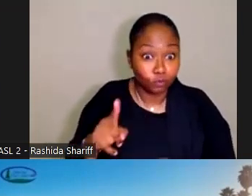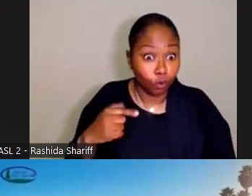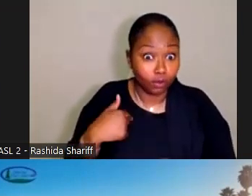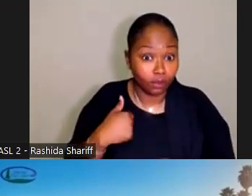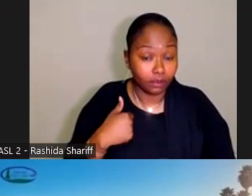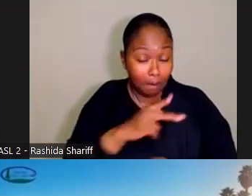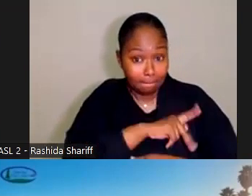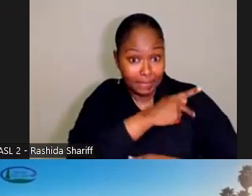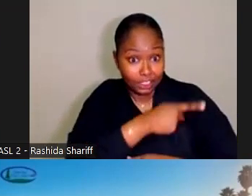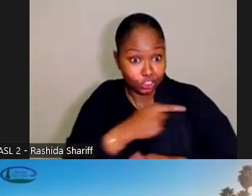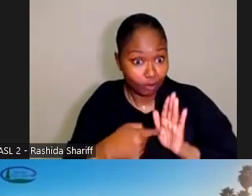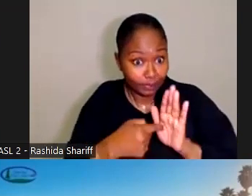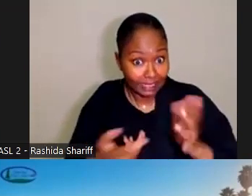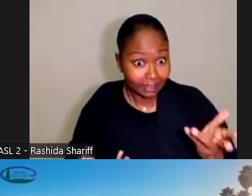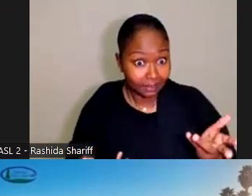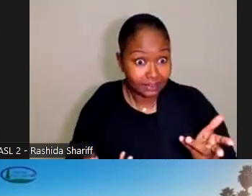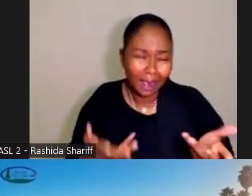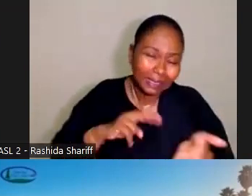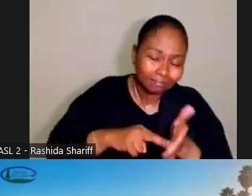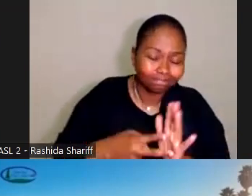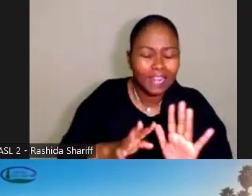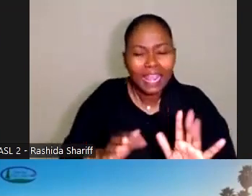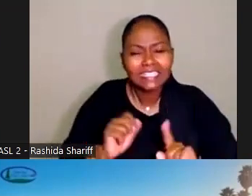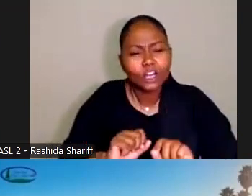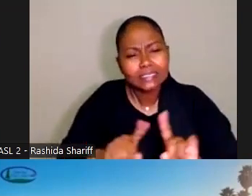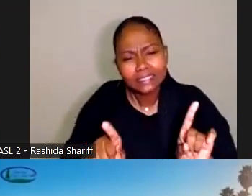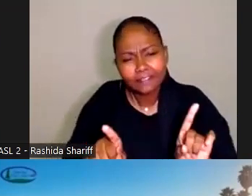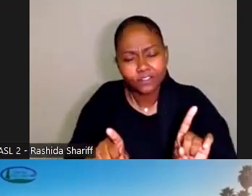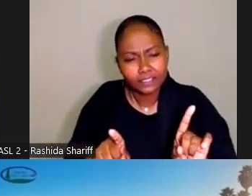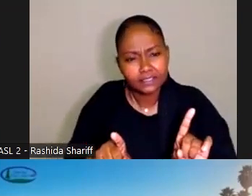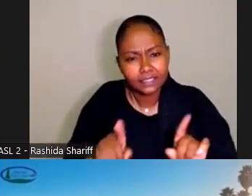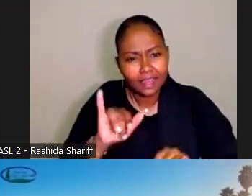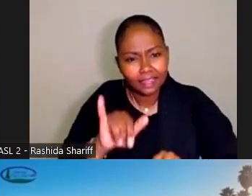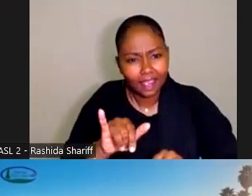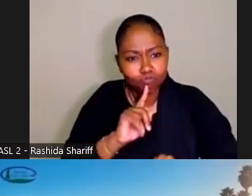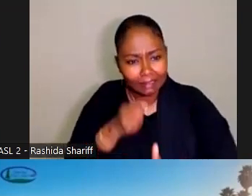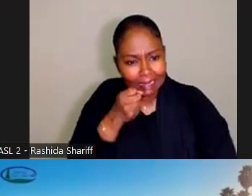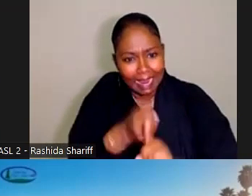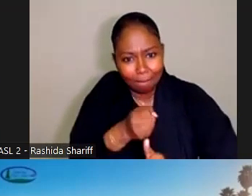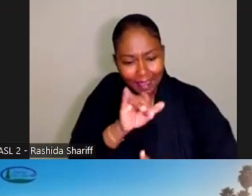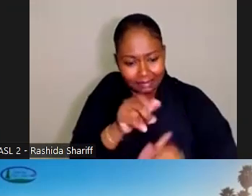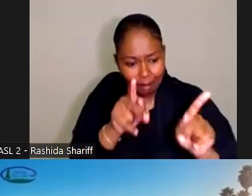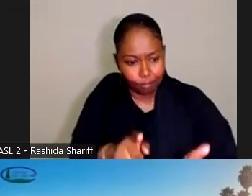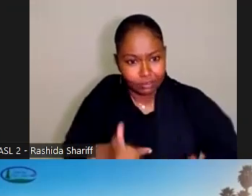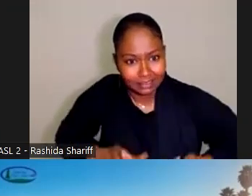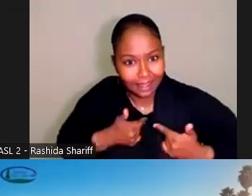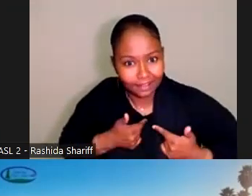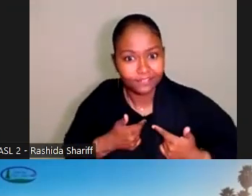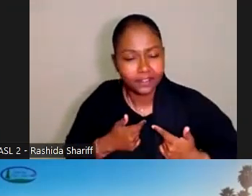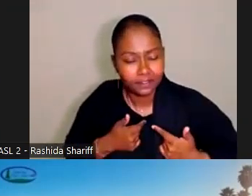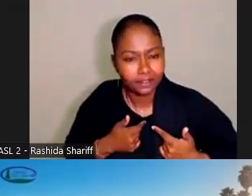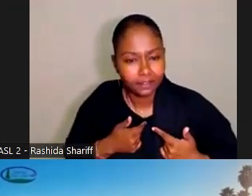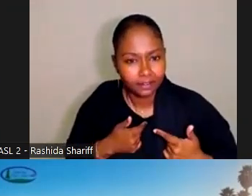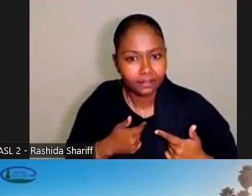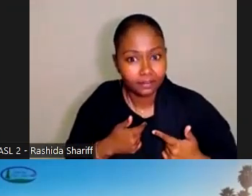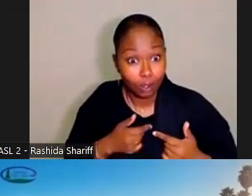Meaning, is there a difference that impacts that person's life